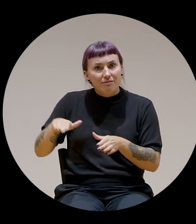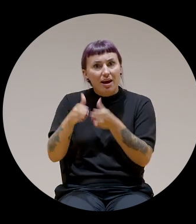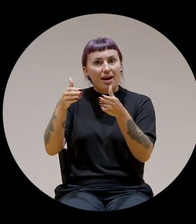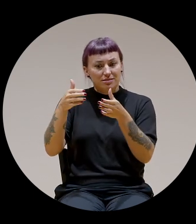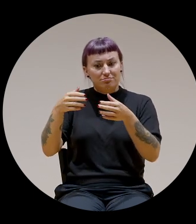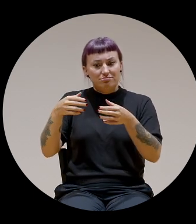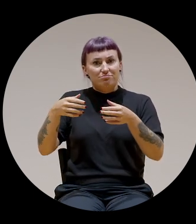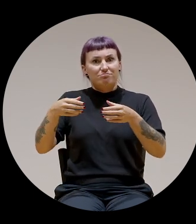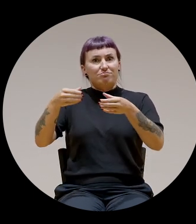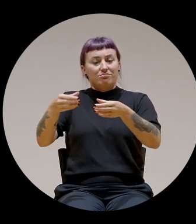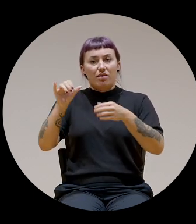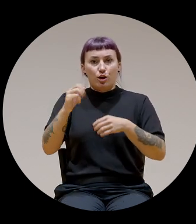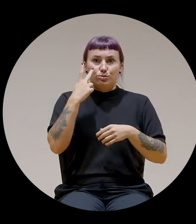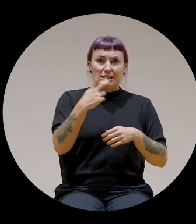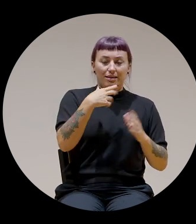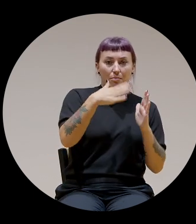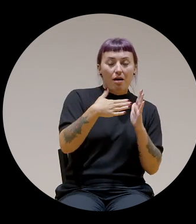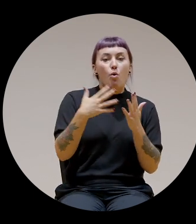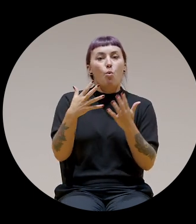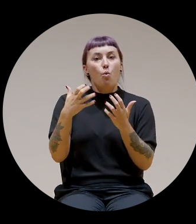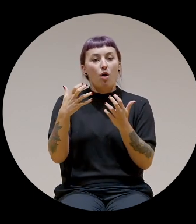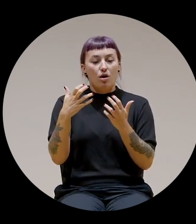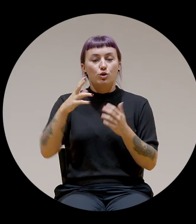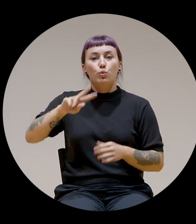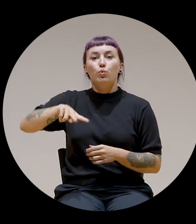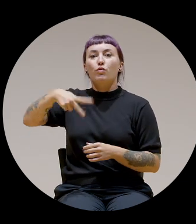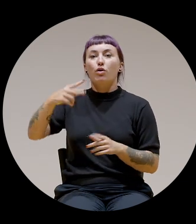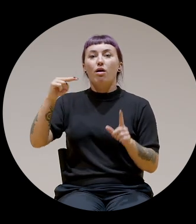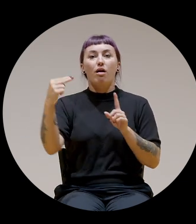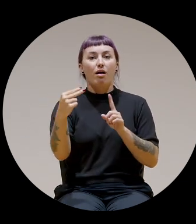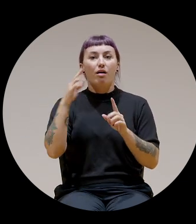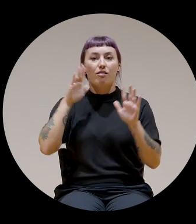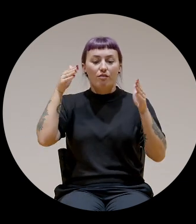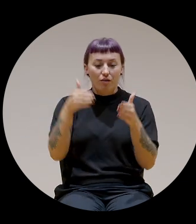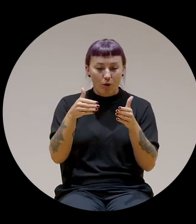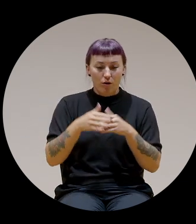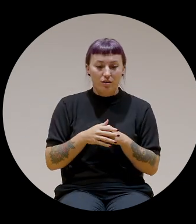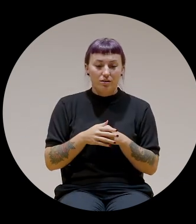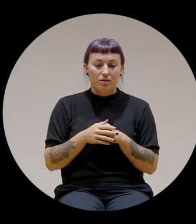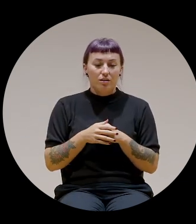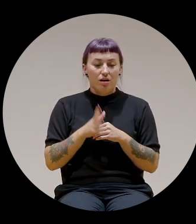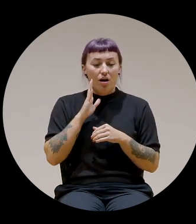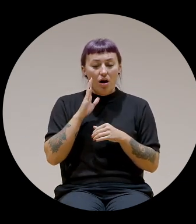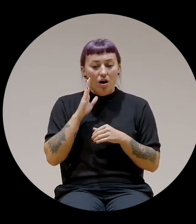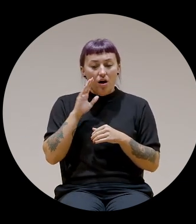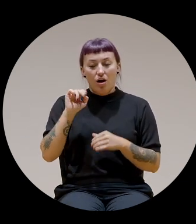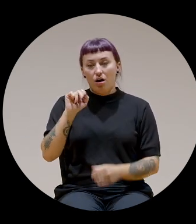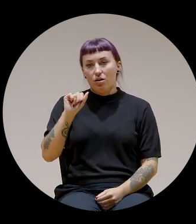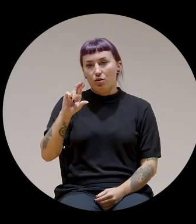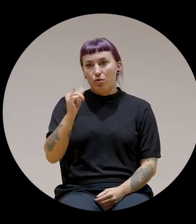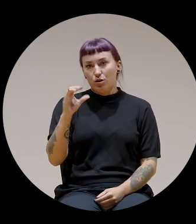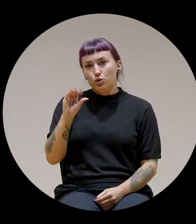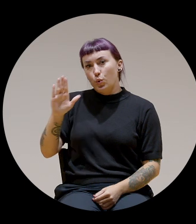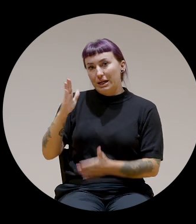vases like the one seen in Blumenschein's painting. We wanted to reverse that, right? And focus on Teresita Naranjo's piece first, and this